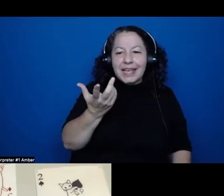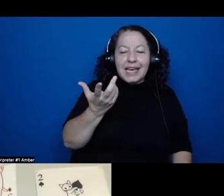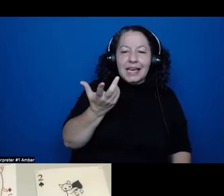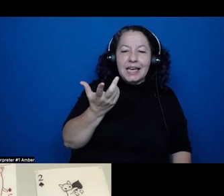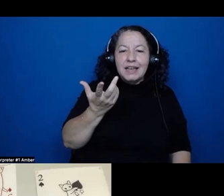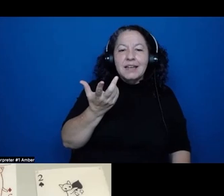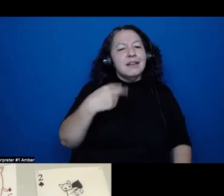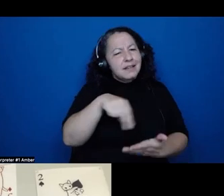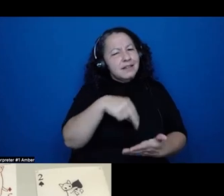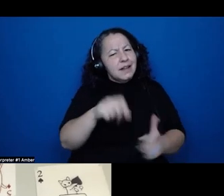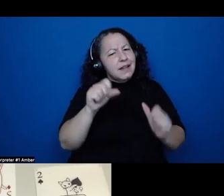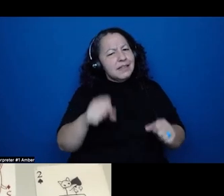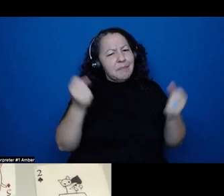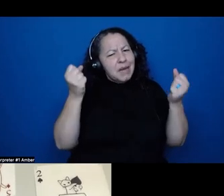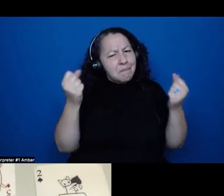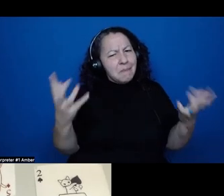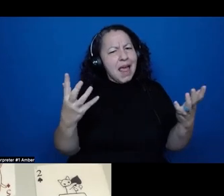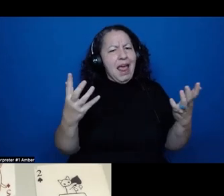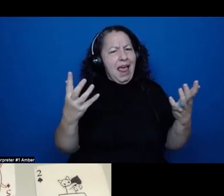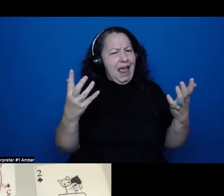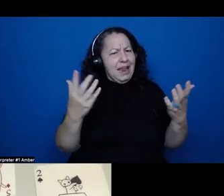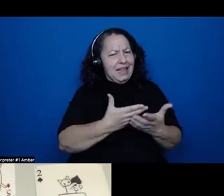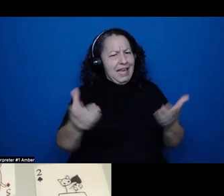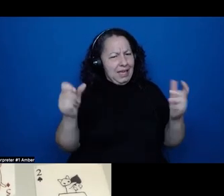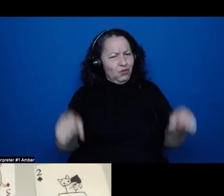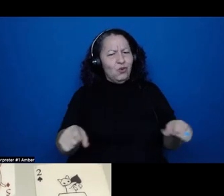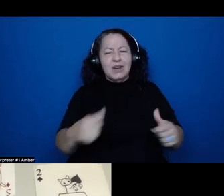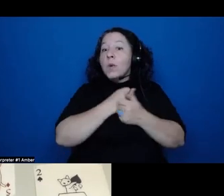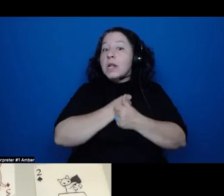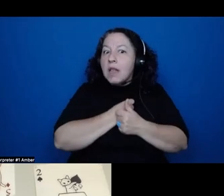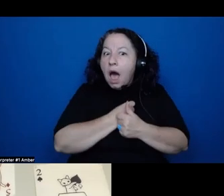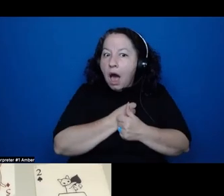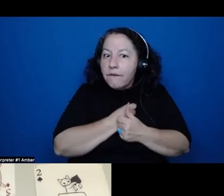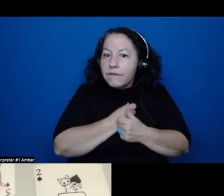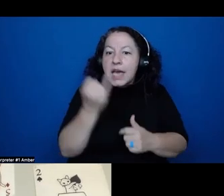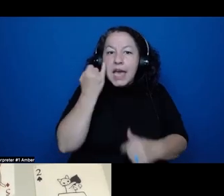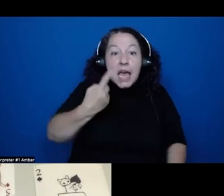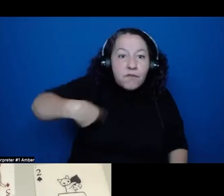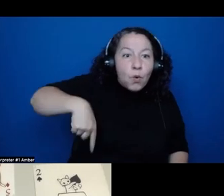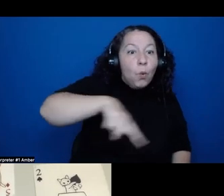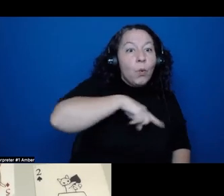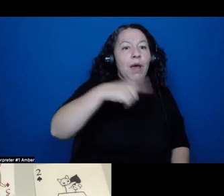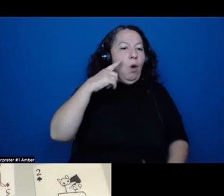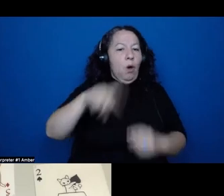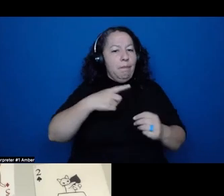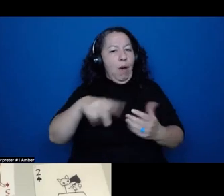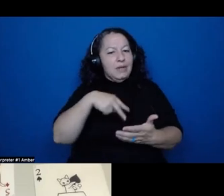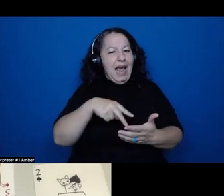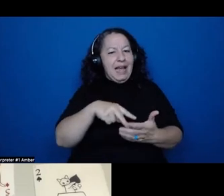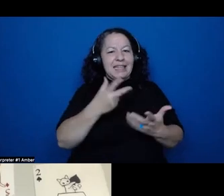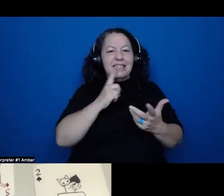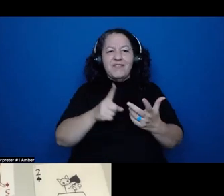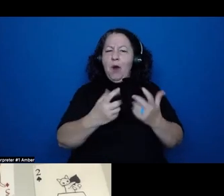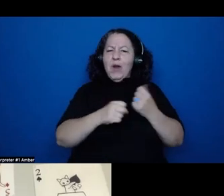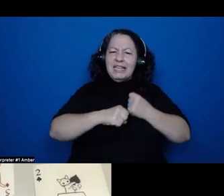dance can be so many things, and I would love it if we thought about dance in these kind of expansive ways. Moving our bodies is really